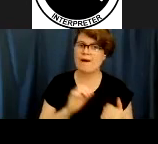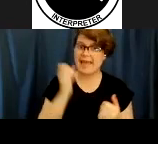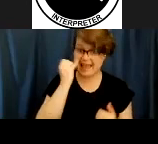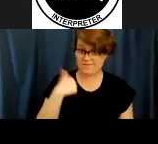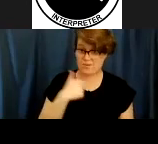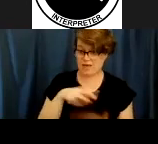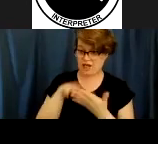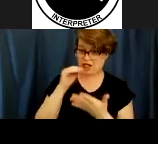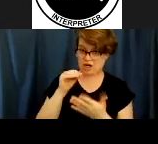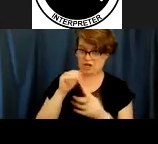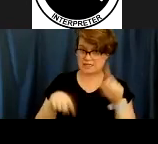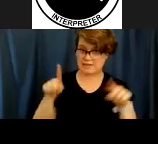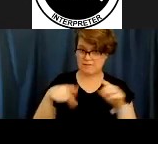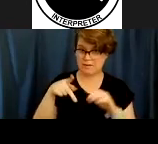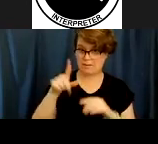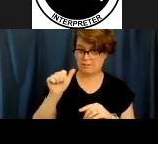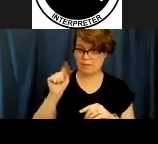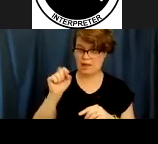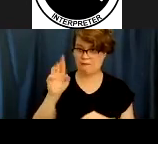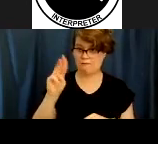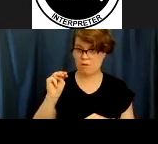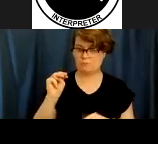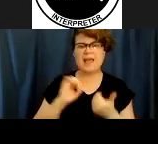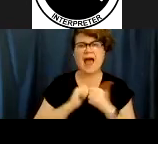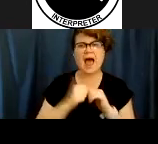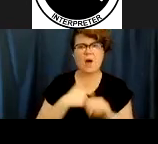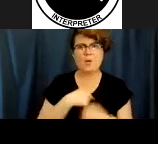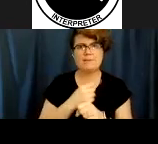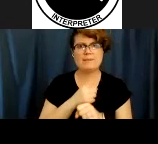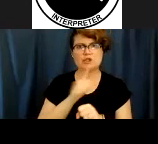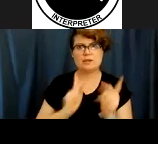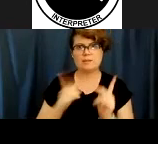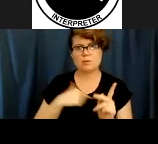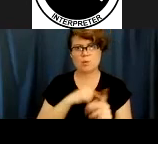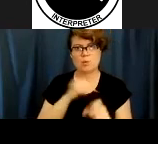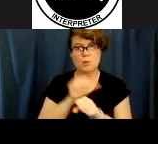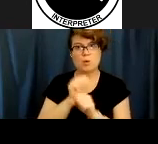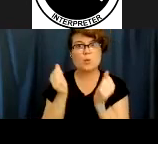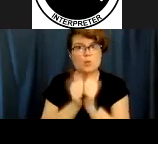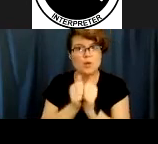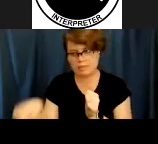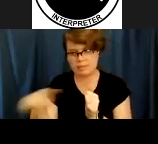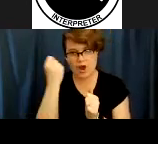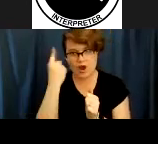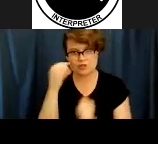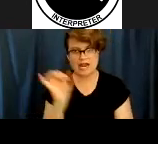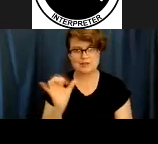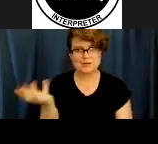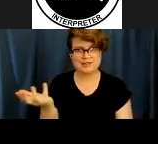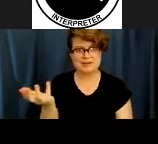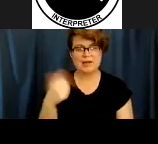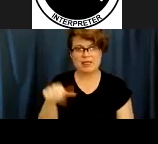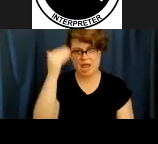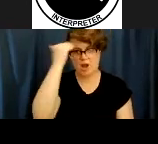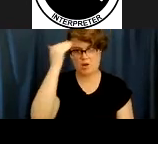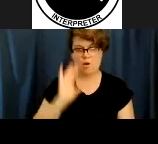those different platforms, how are we ensuring the folks that we're working with are familiar with those platforms, are familiar with those